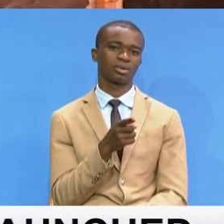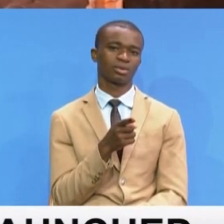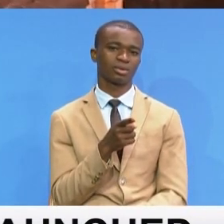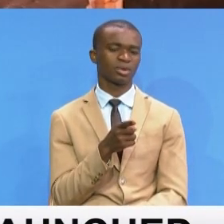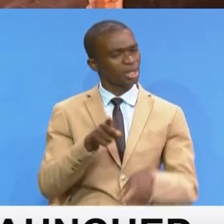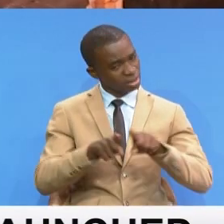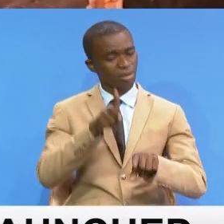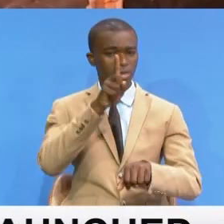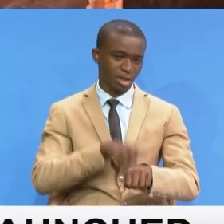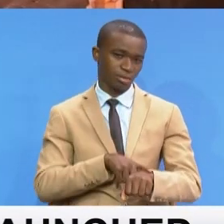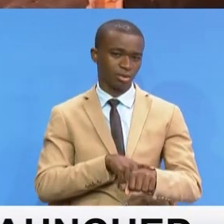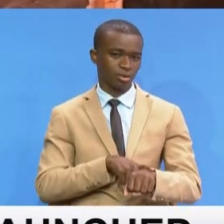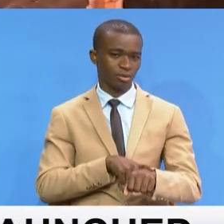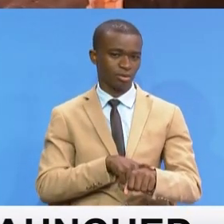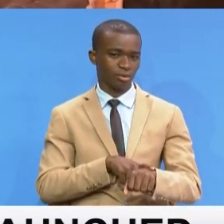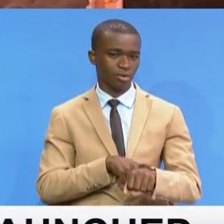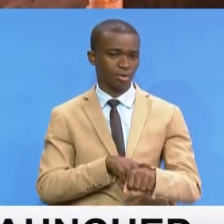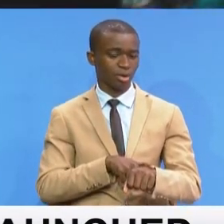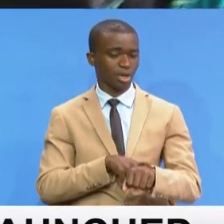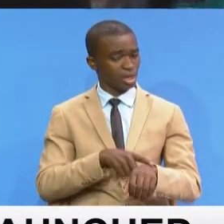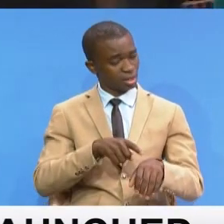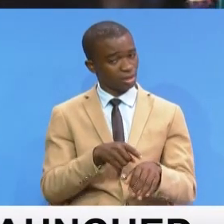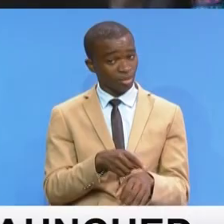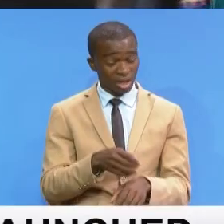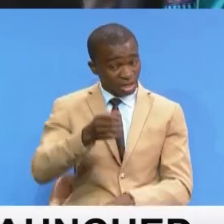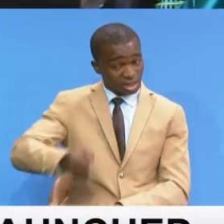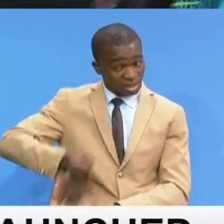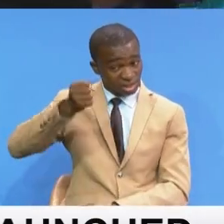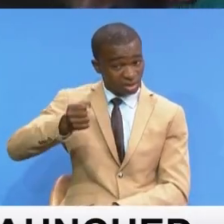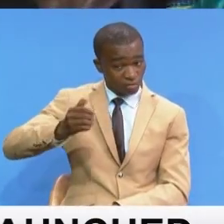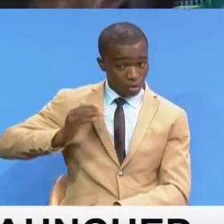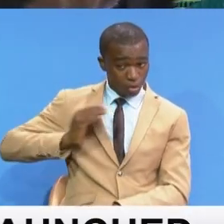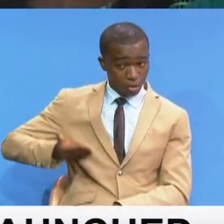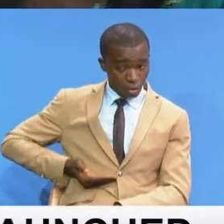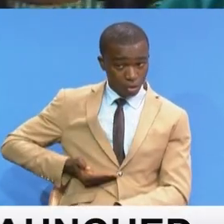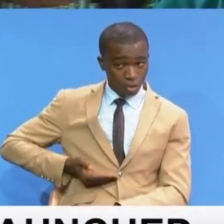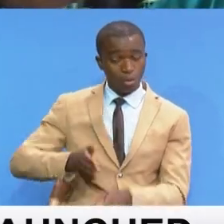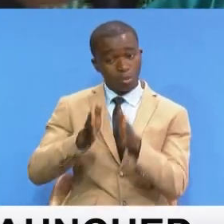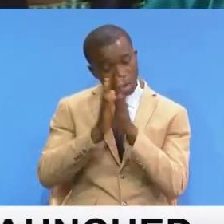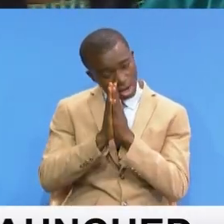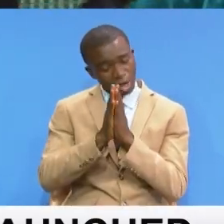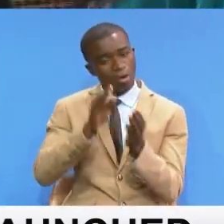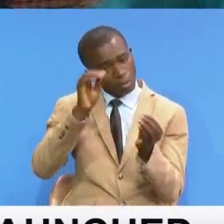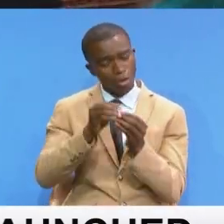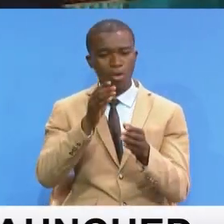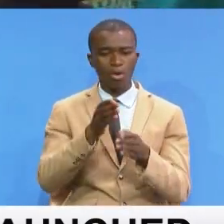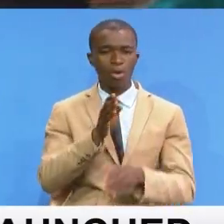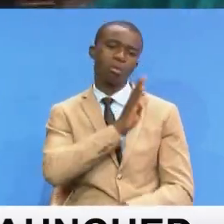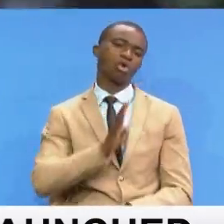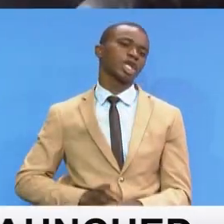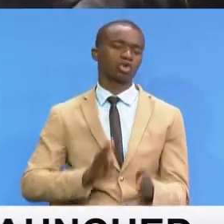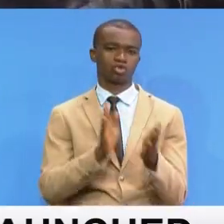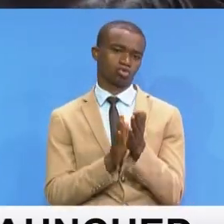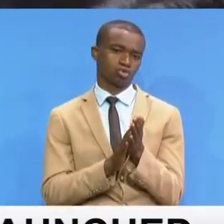bringing the future of our children. The chieftainess requested for more boarding facilities at Kapoche Secondary School, so